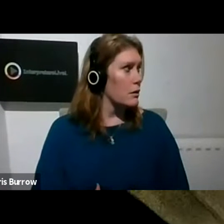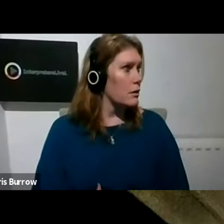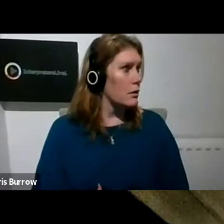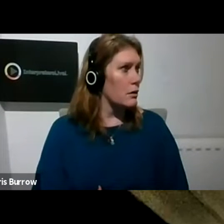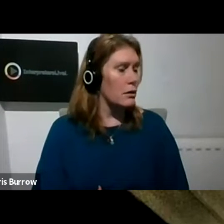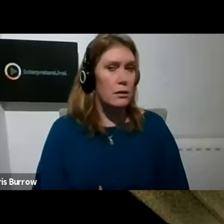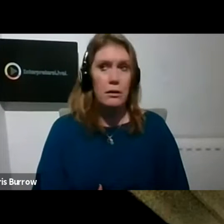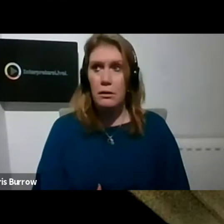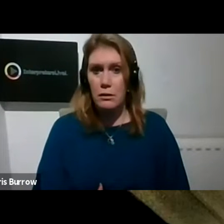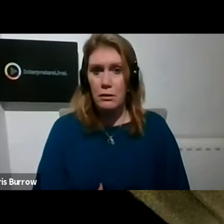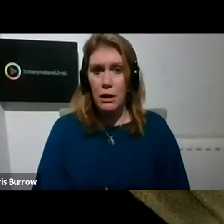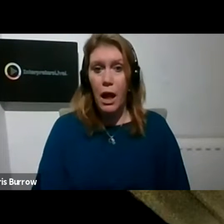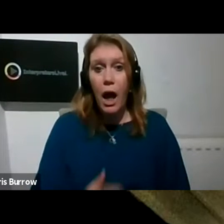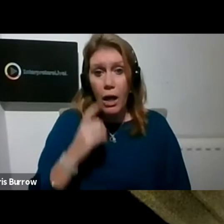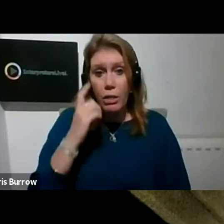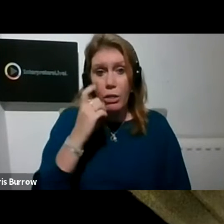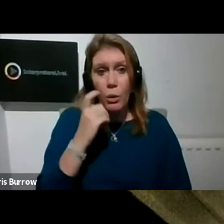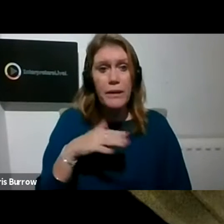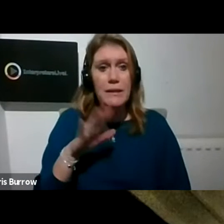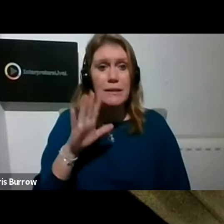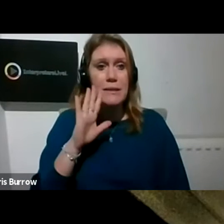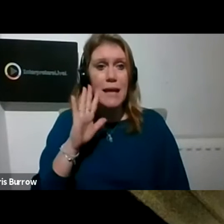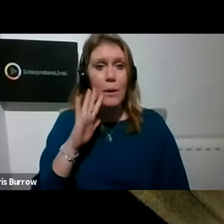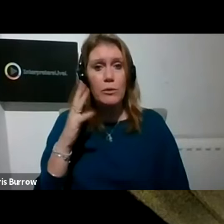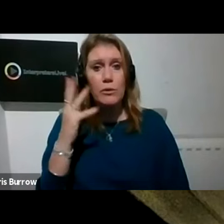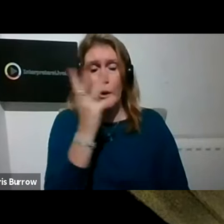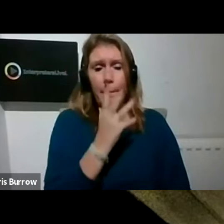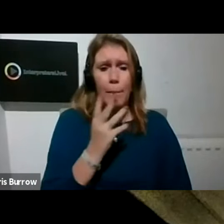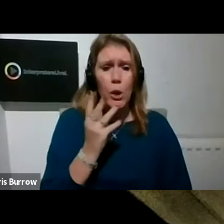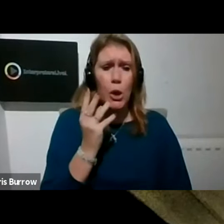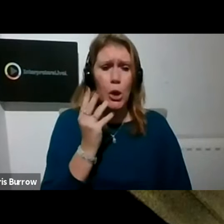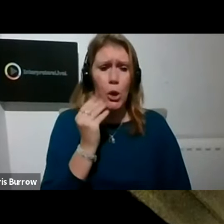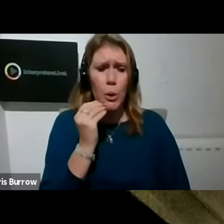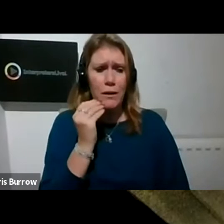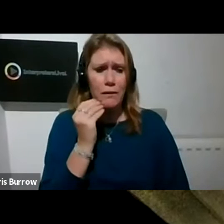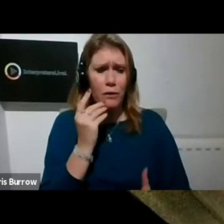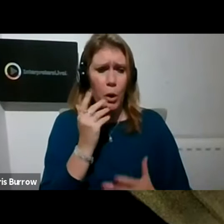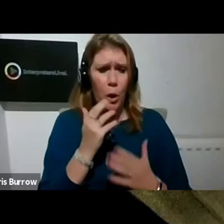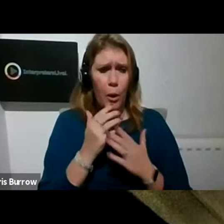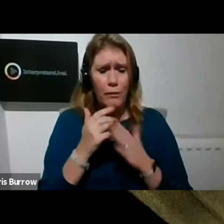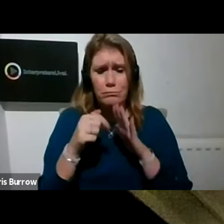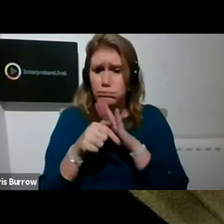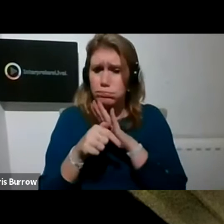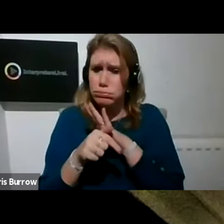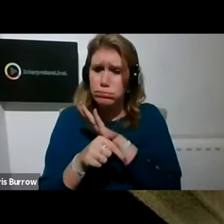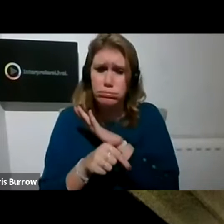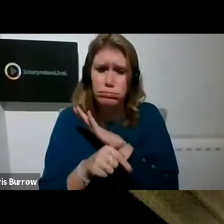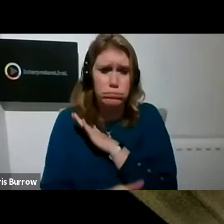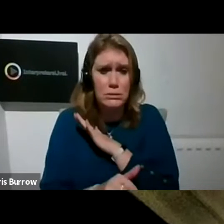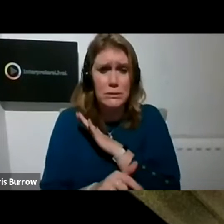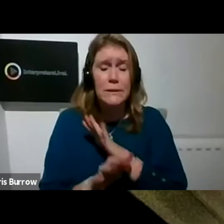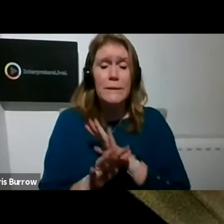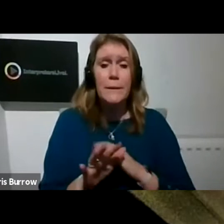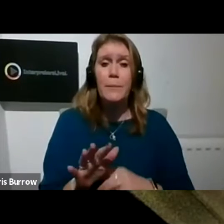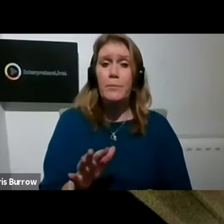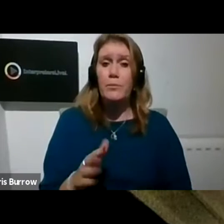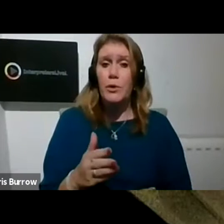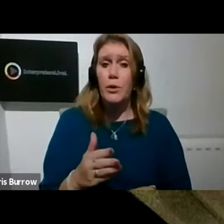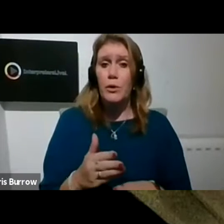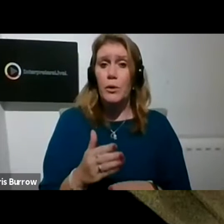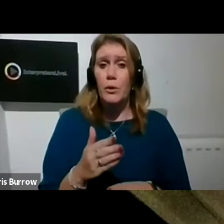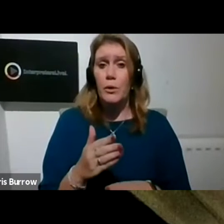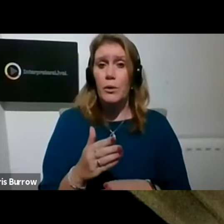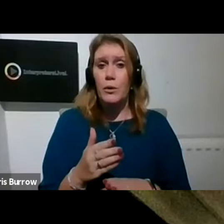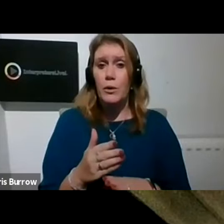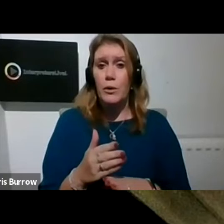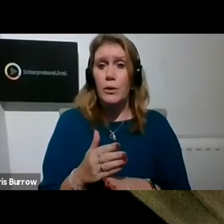was so beautiful and so stunning and so layered. I'm going to come on to that though, because so let's go back a minute. So it was due to